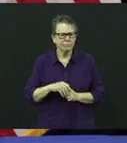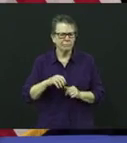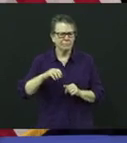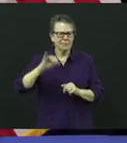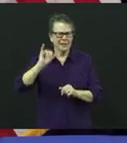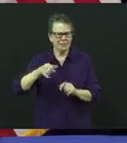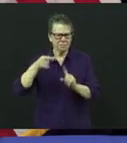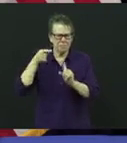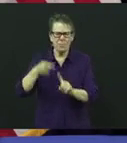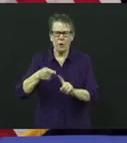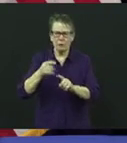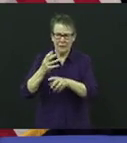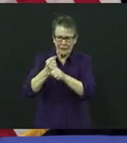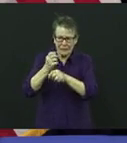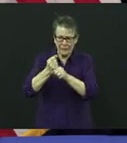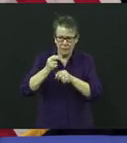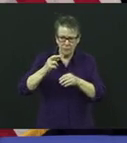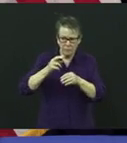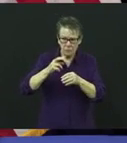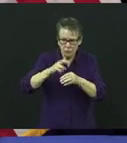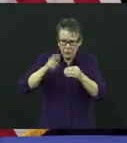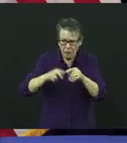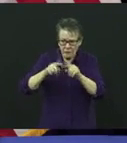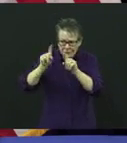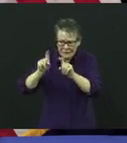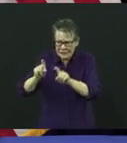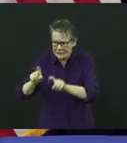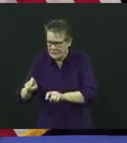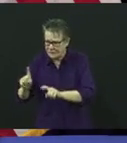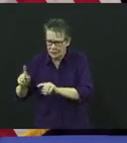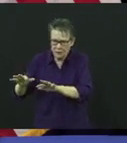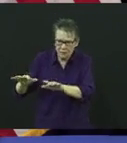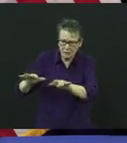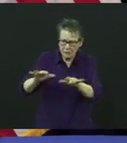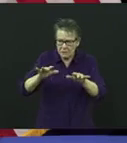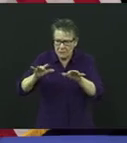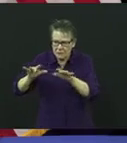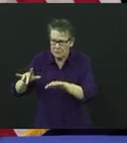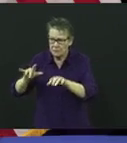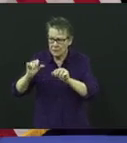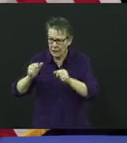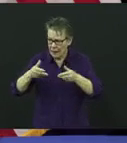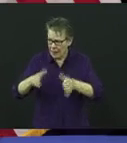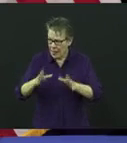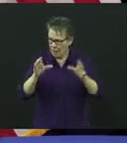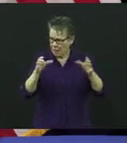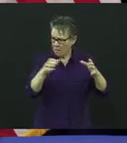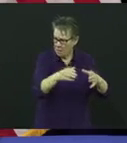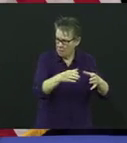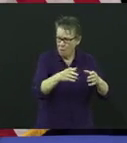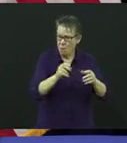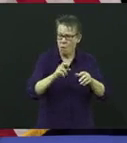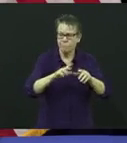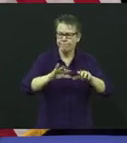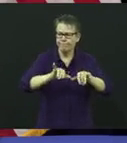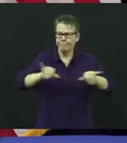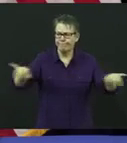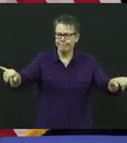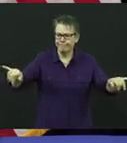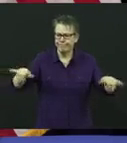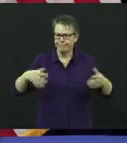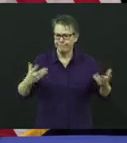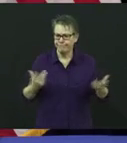state, who reached out to me and said, listen, I just need you to, can we sort of work through this together? He had a dilemma with someone who had passed, and